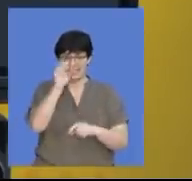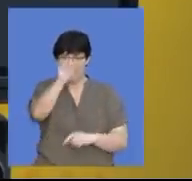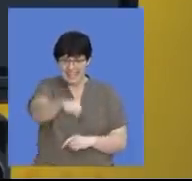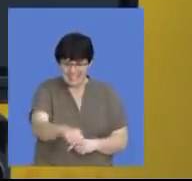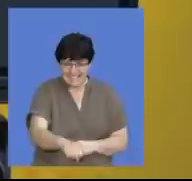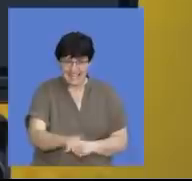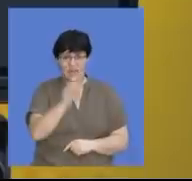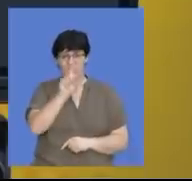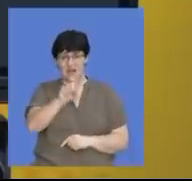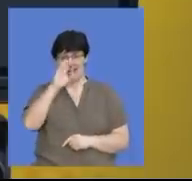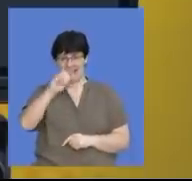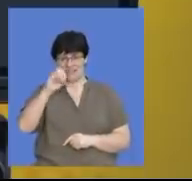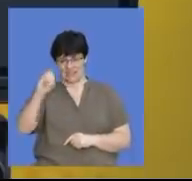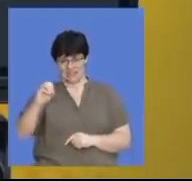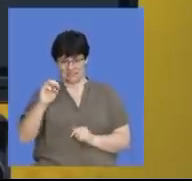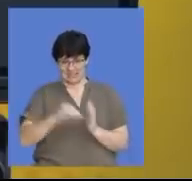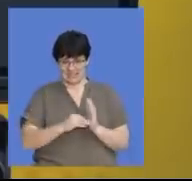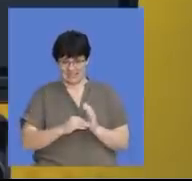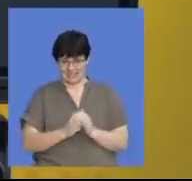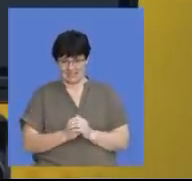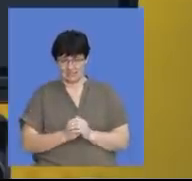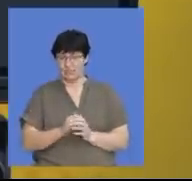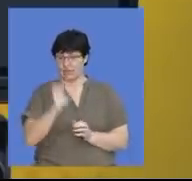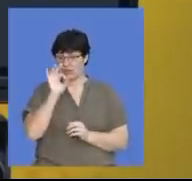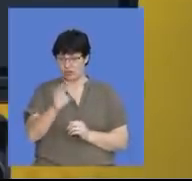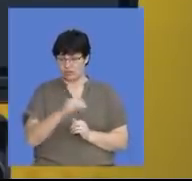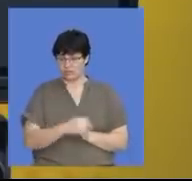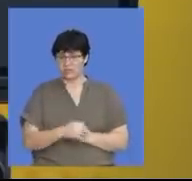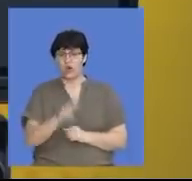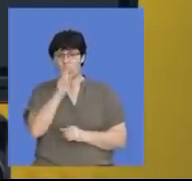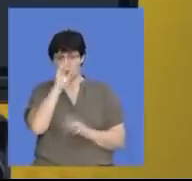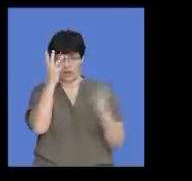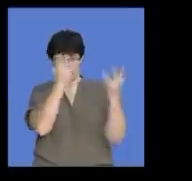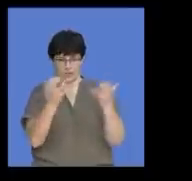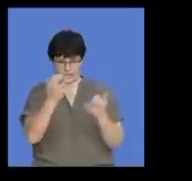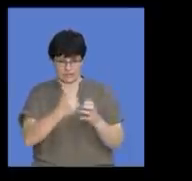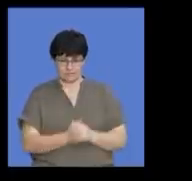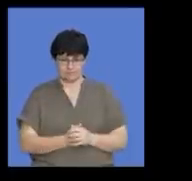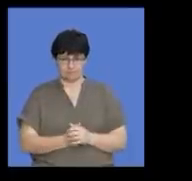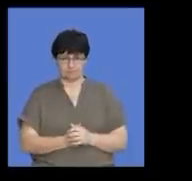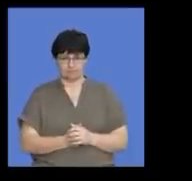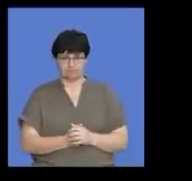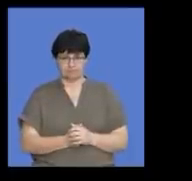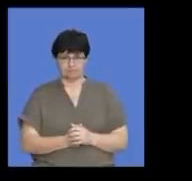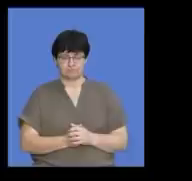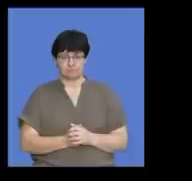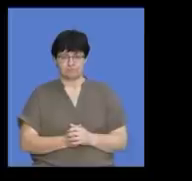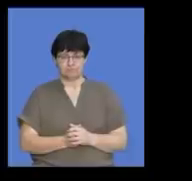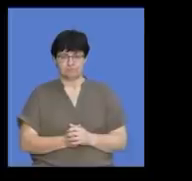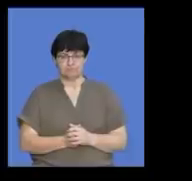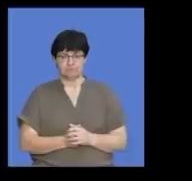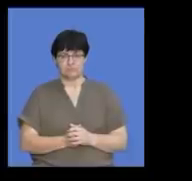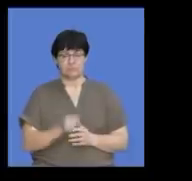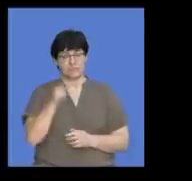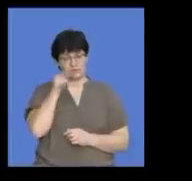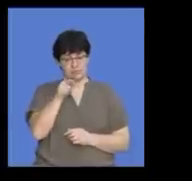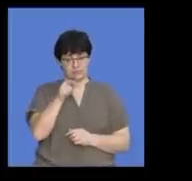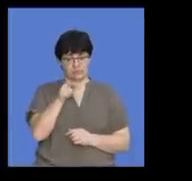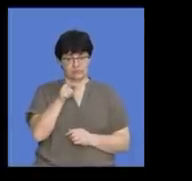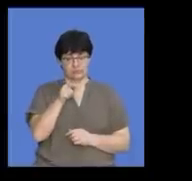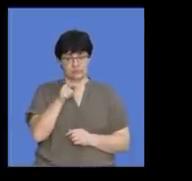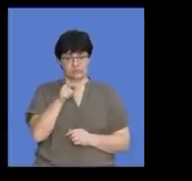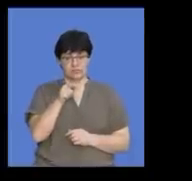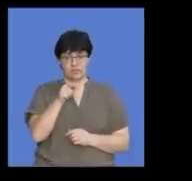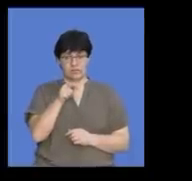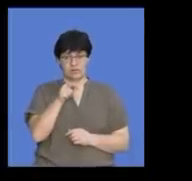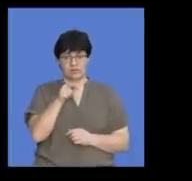it, 100 meters. Good. Let's look at this calculation. So, here's my